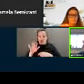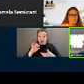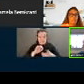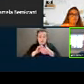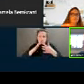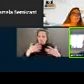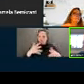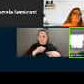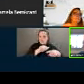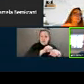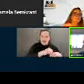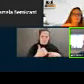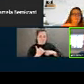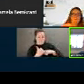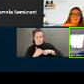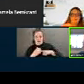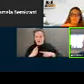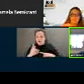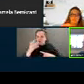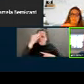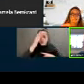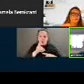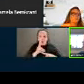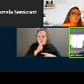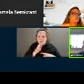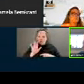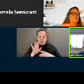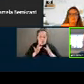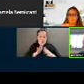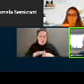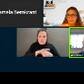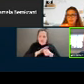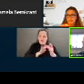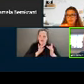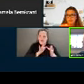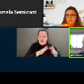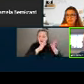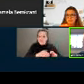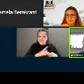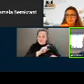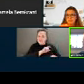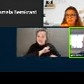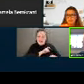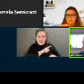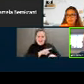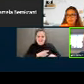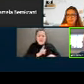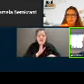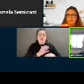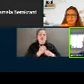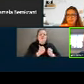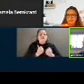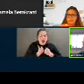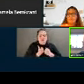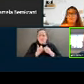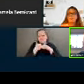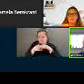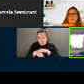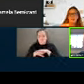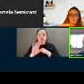local connections are and your, as the chief said, your local police department who would love to walk through your facilities and help you with